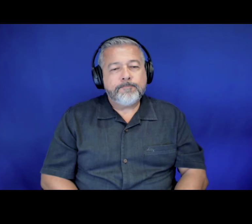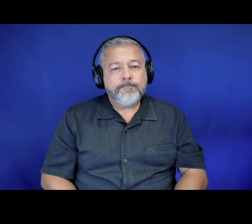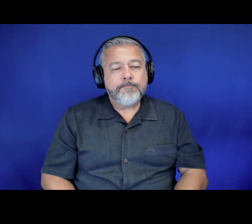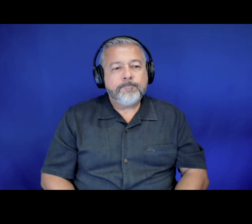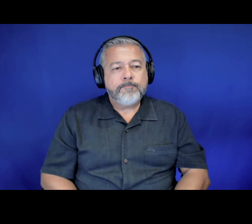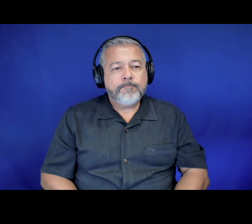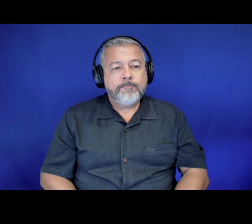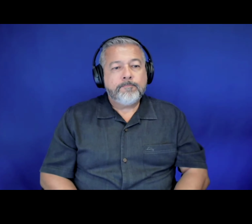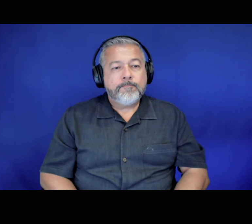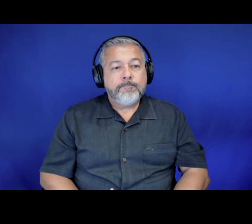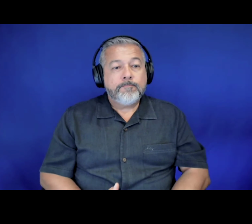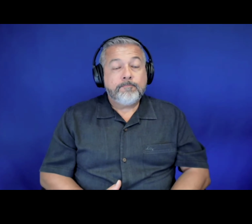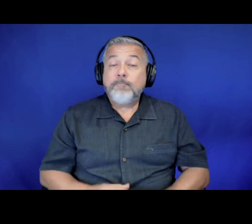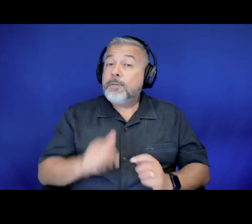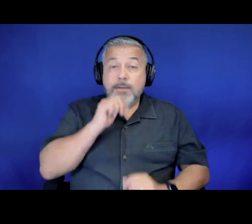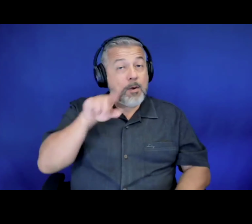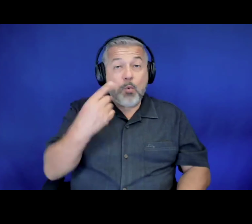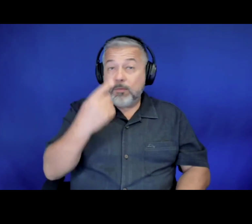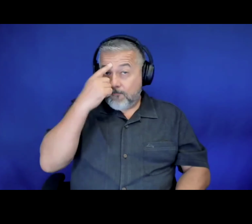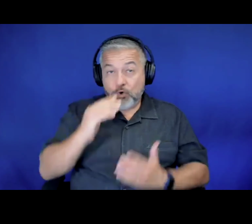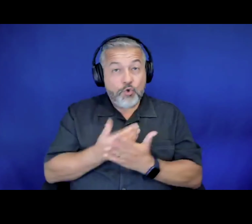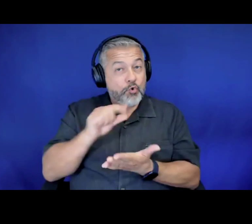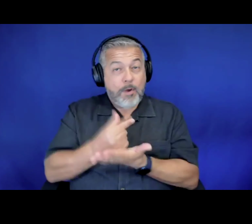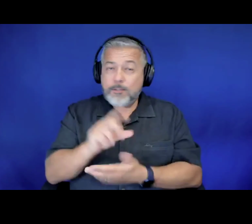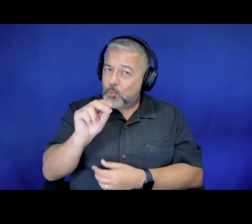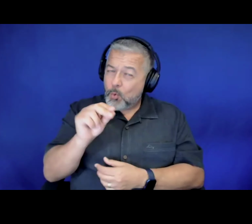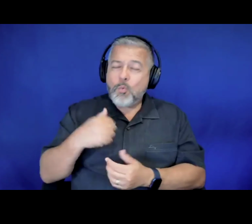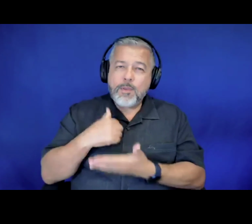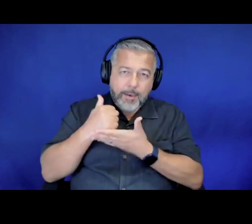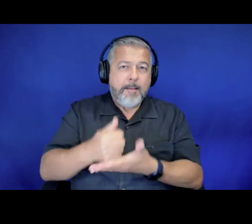But yes, no, not only for new grads. We can help you all.